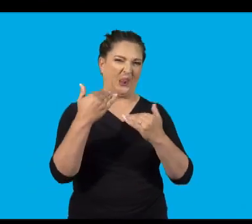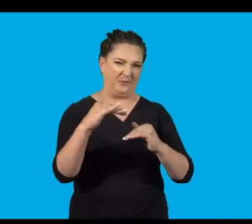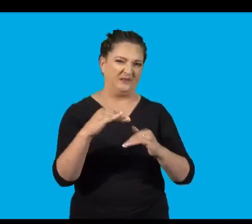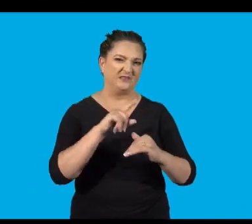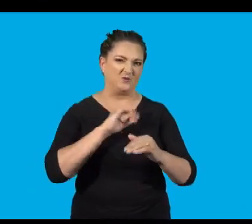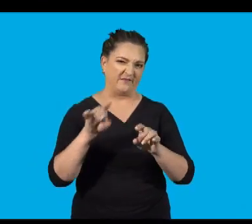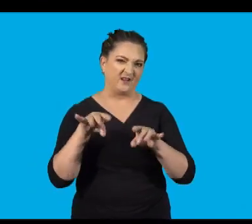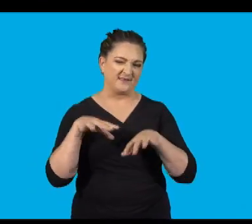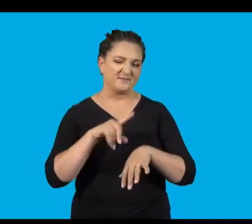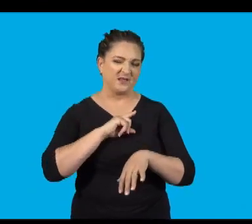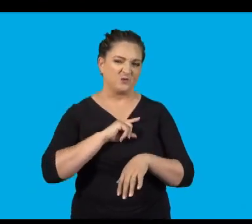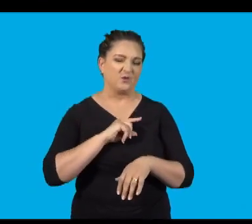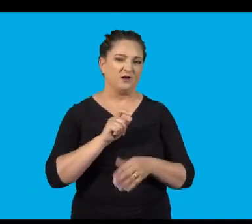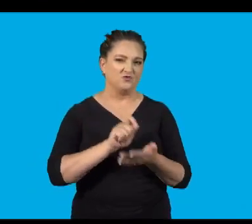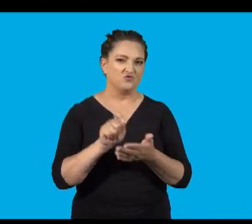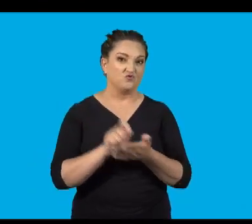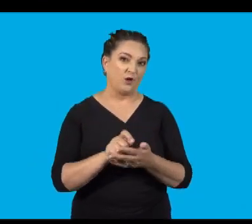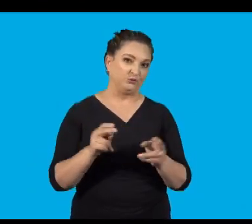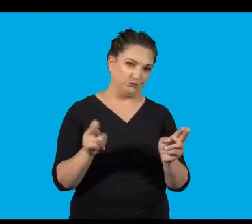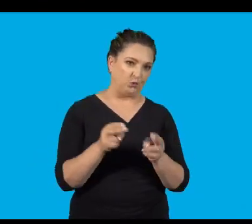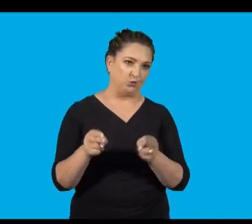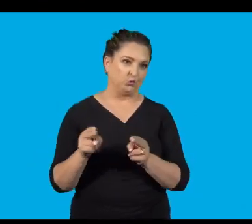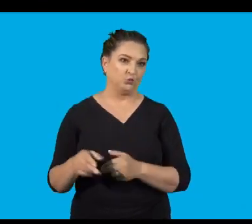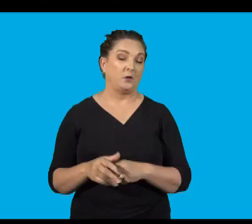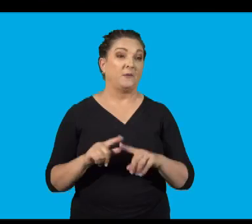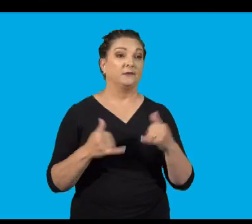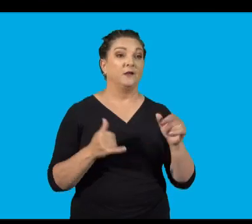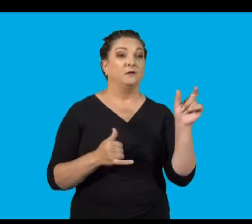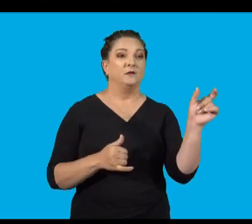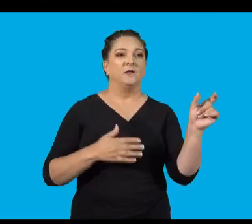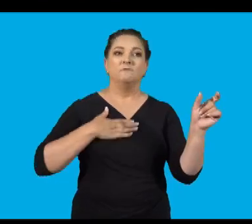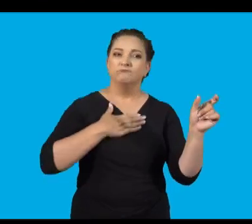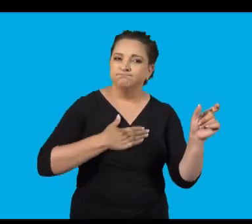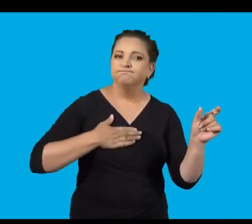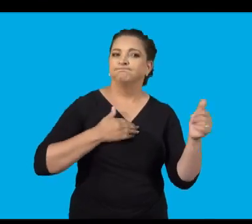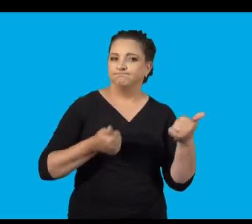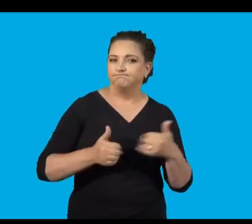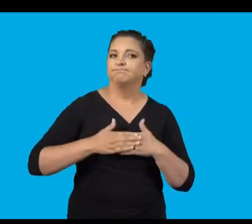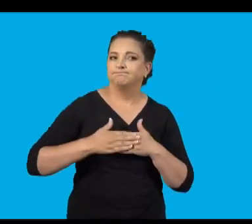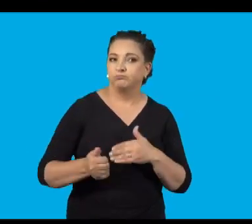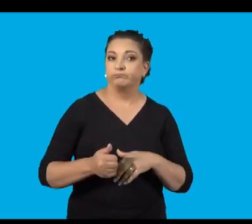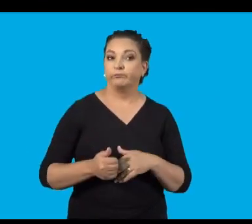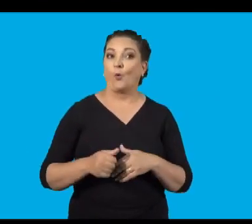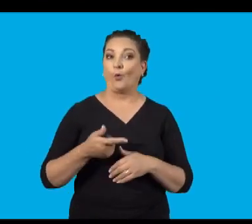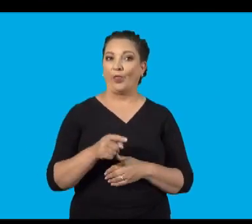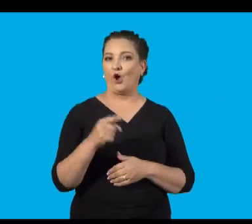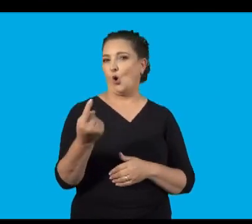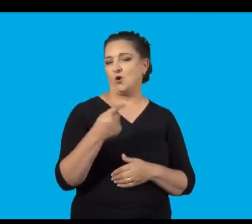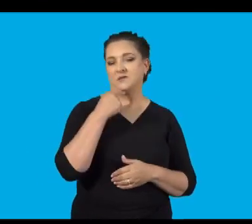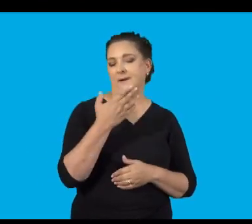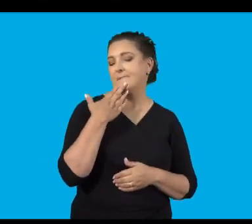boundaries in an examination setting. Okay, so let's go. 1.1, gratitude is much more